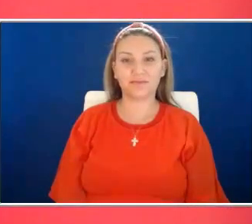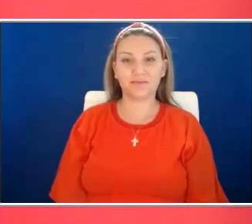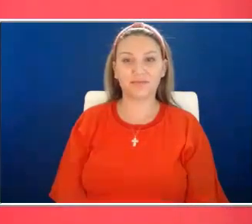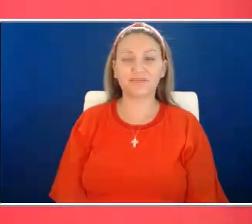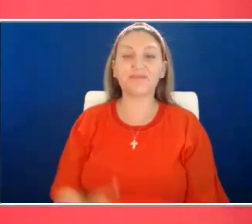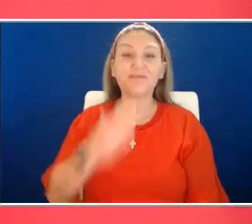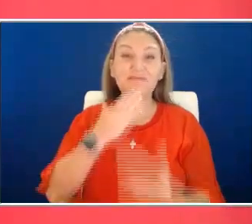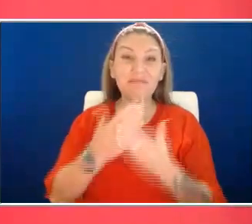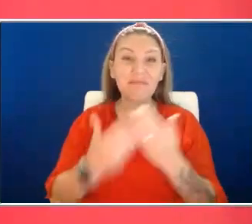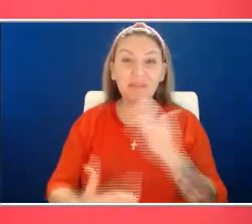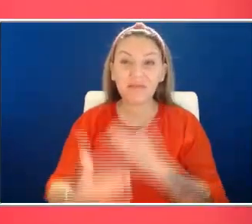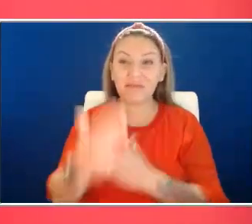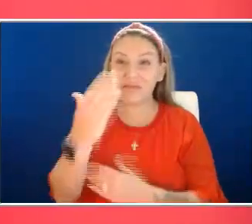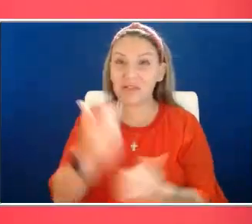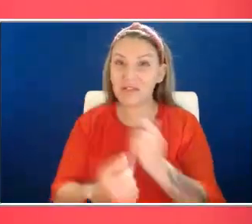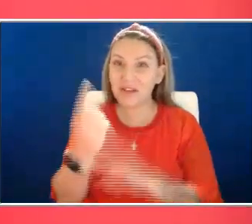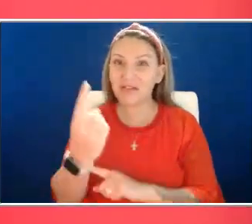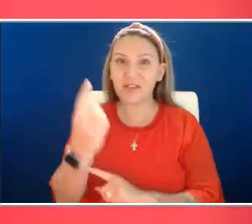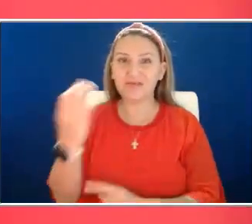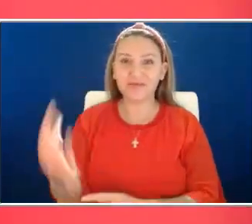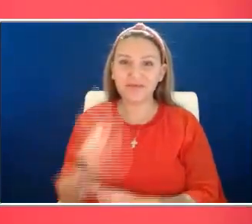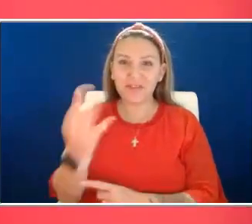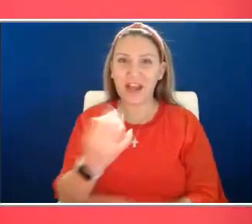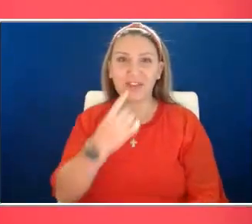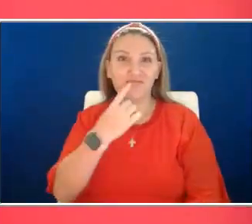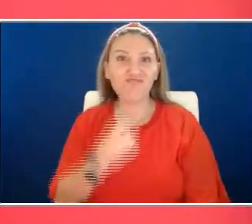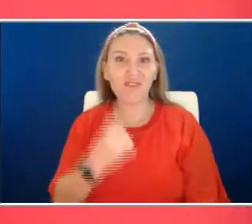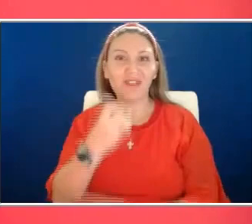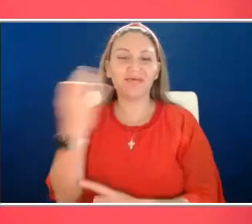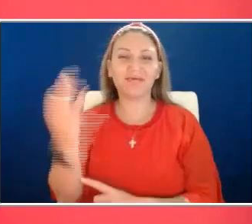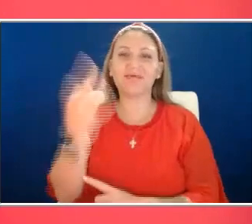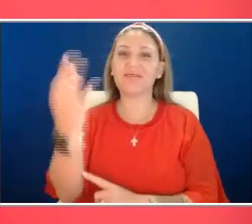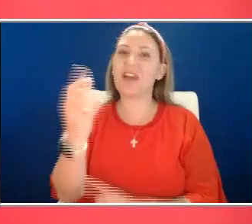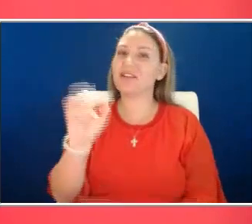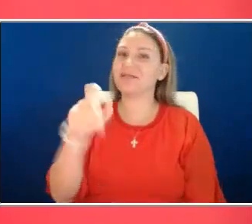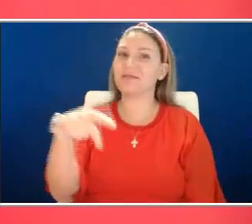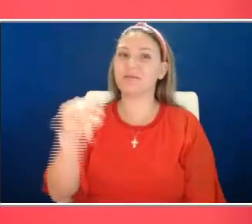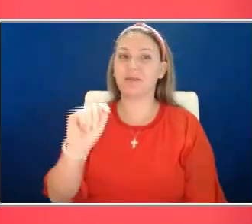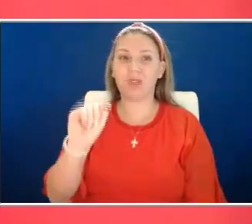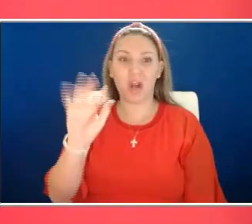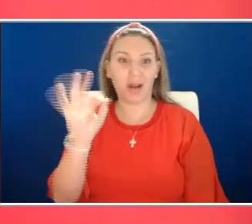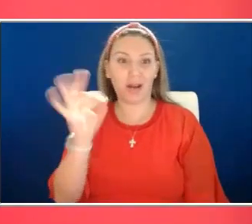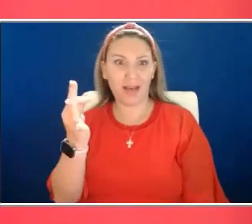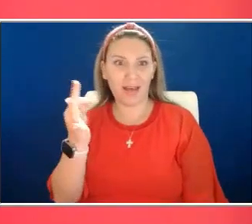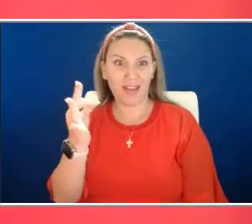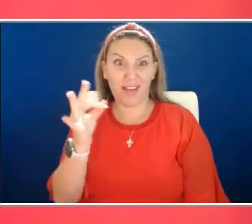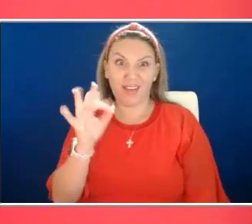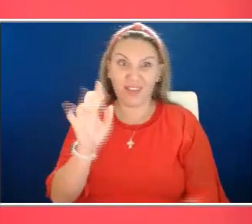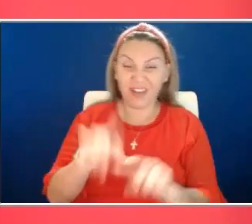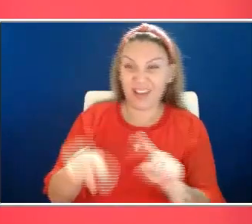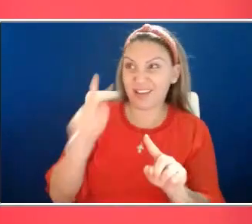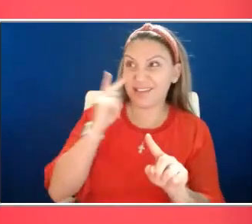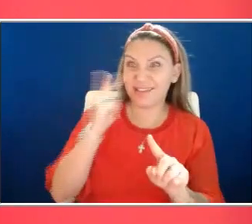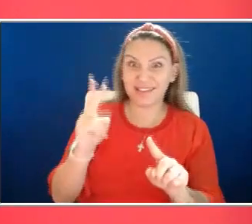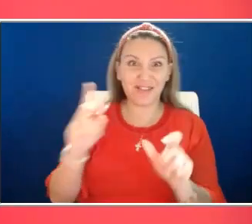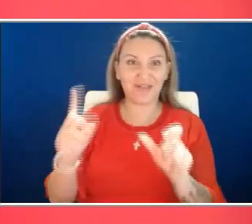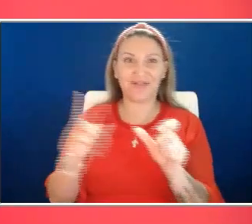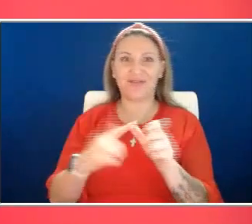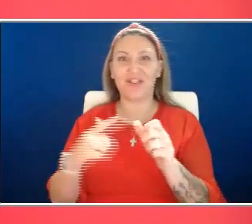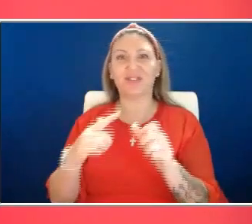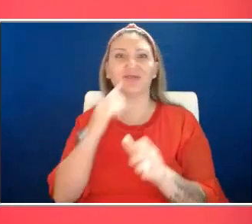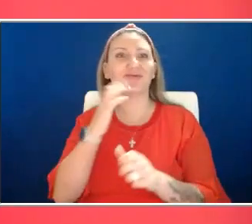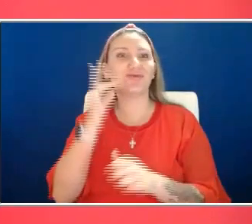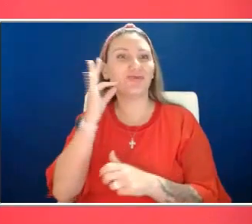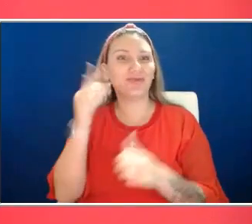Good morning, everyone. It is Friday. It's Red Friday, September 9th. And if you can't tell, yep, it's the first Chiefs game this weekend,